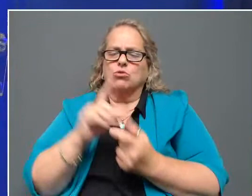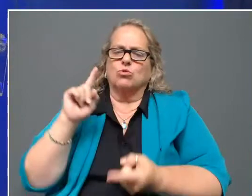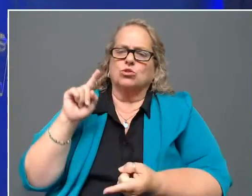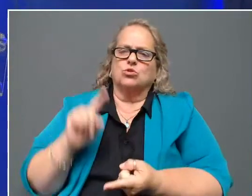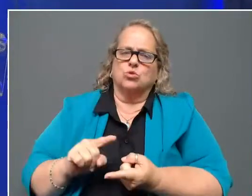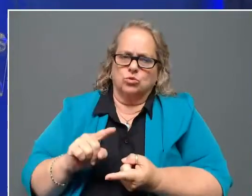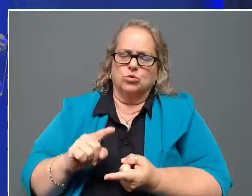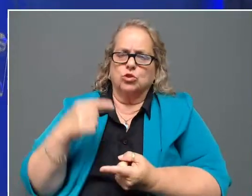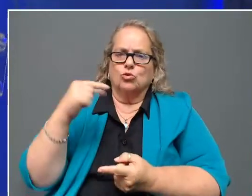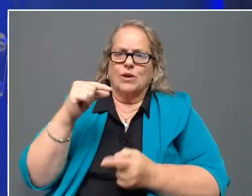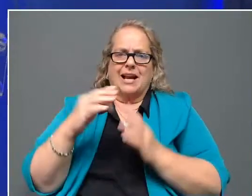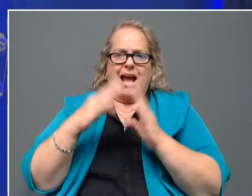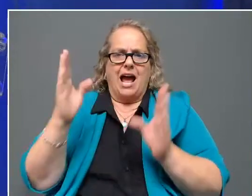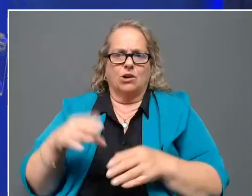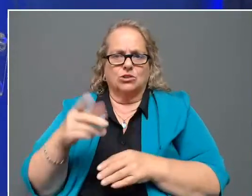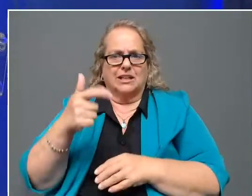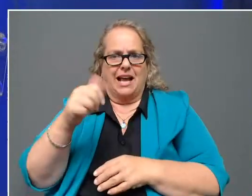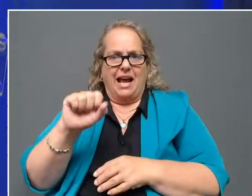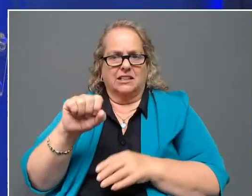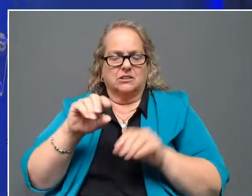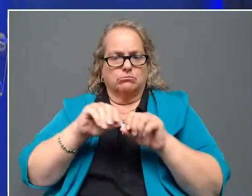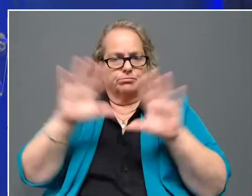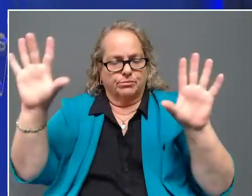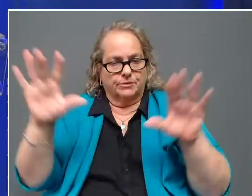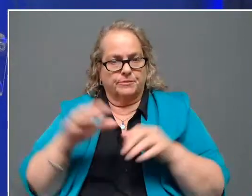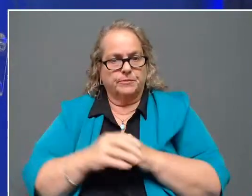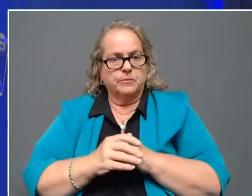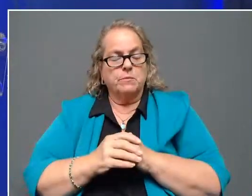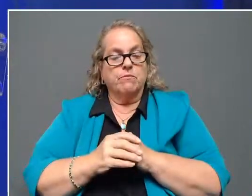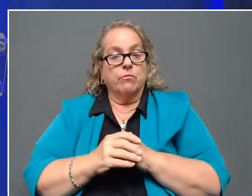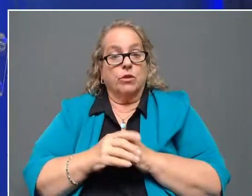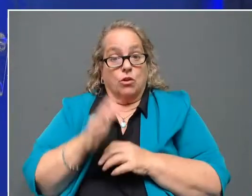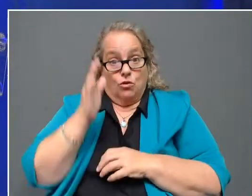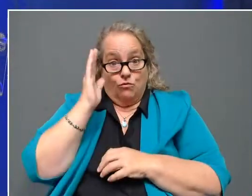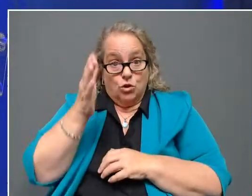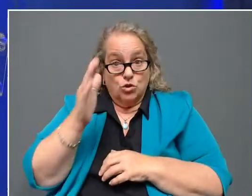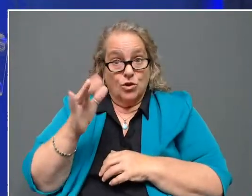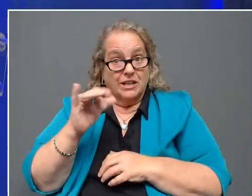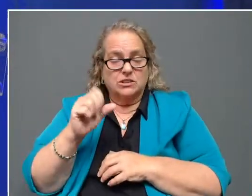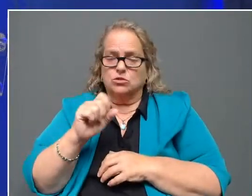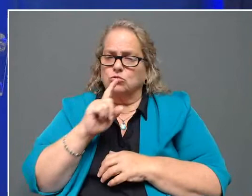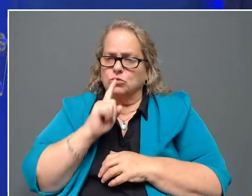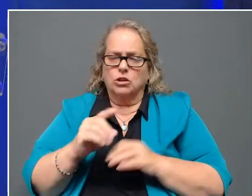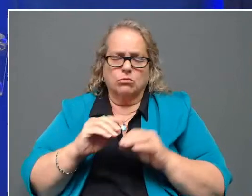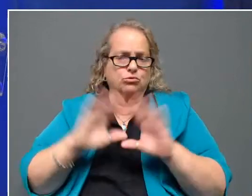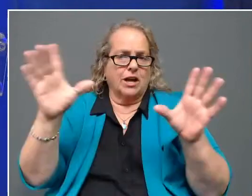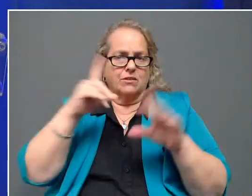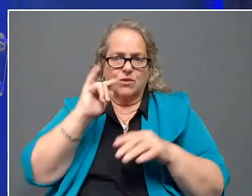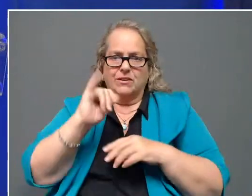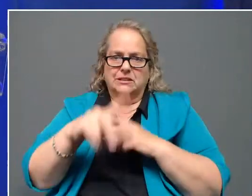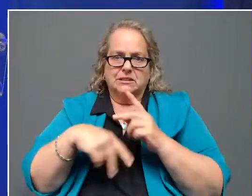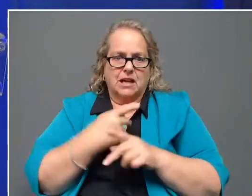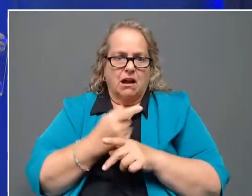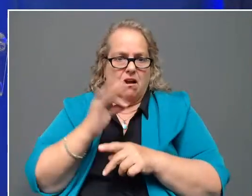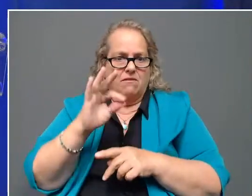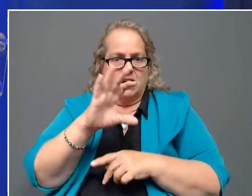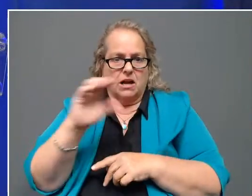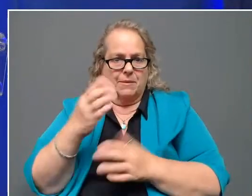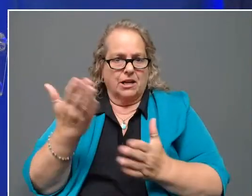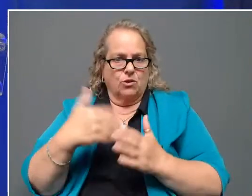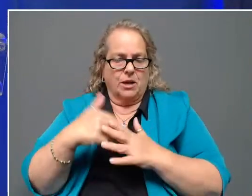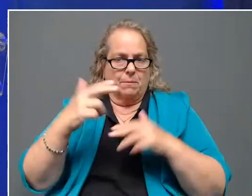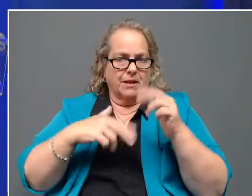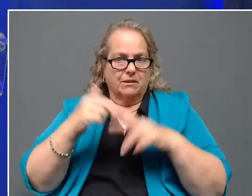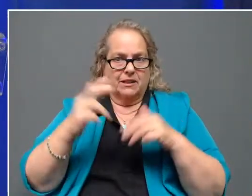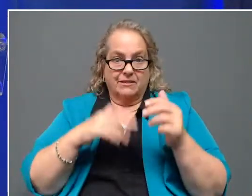products and more eco-friendly processes, the future is certainly bright for this plant here in Building 5.